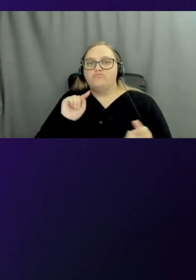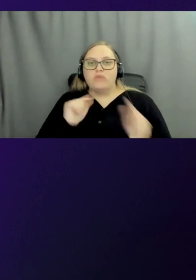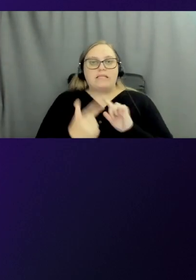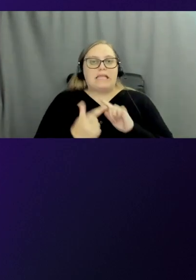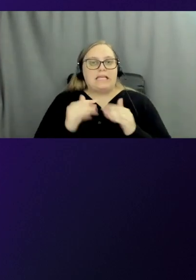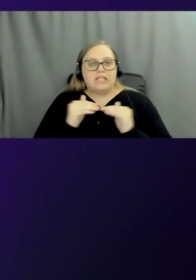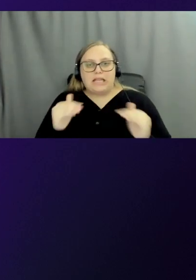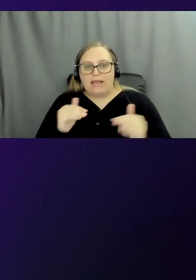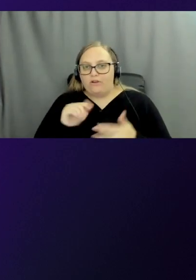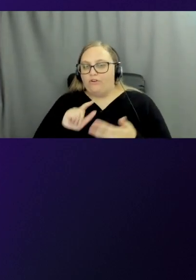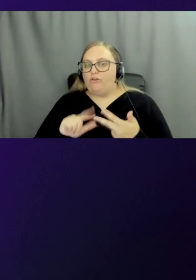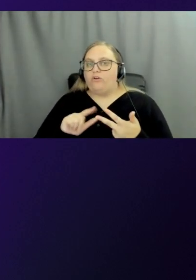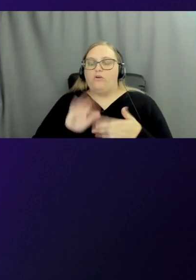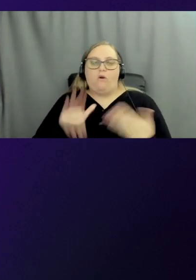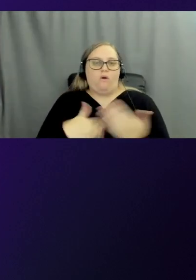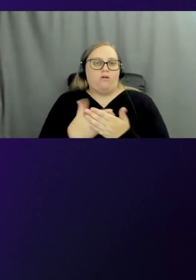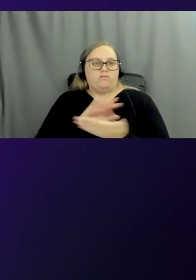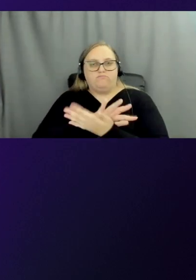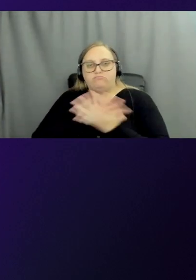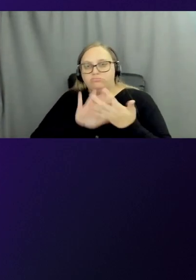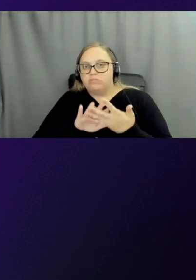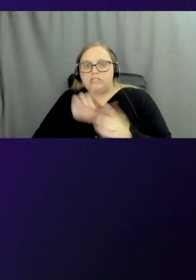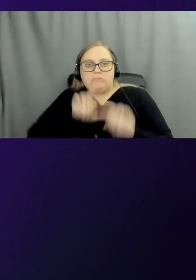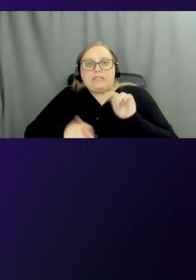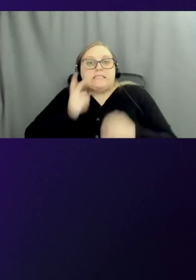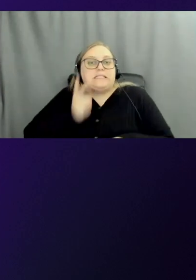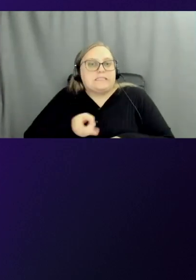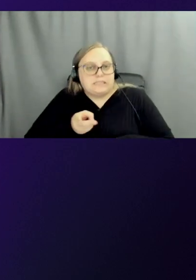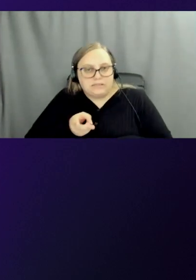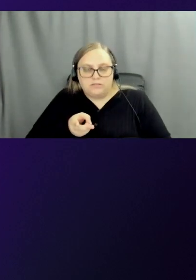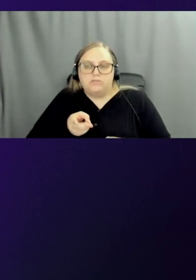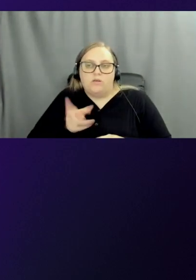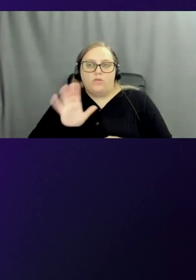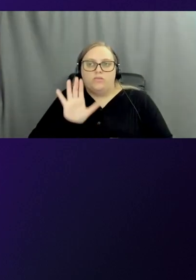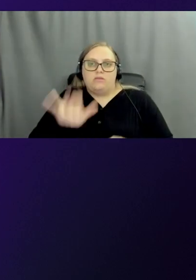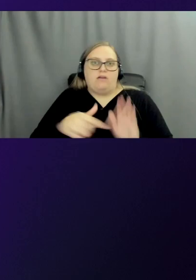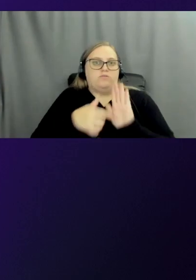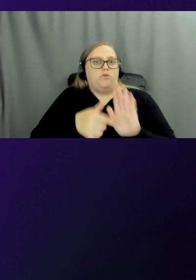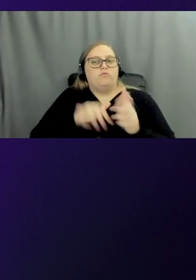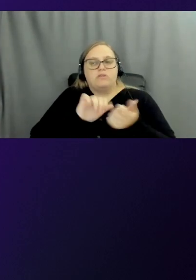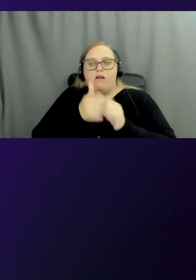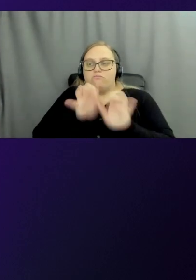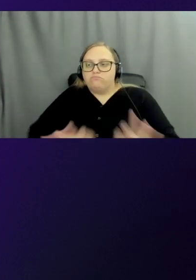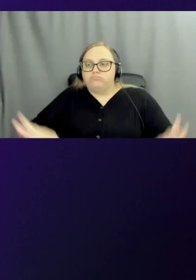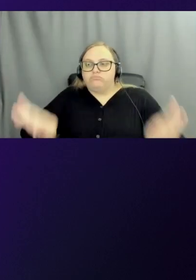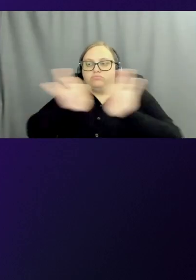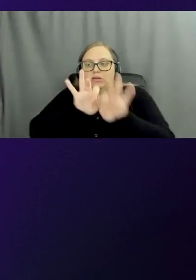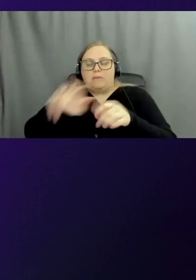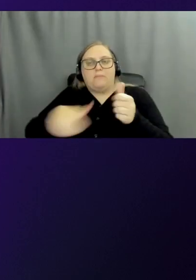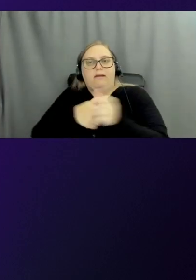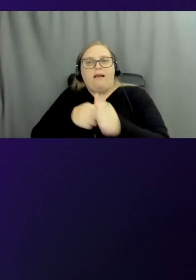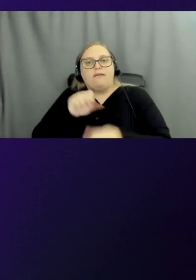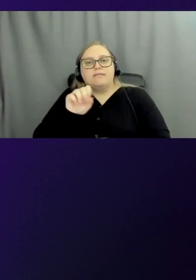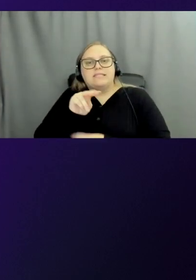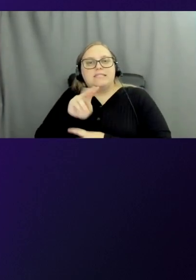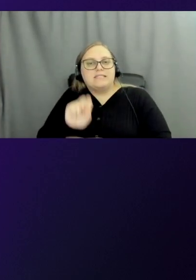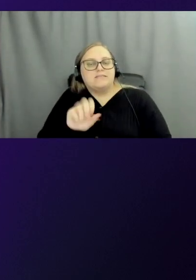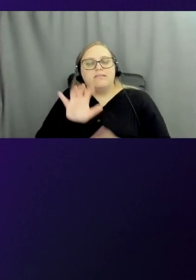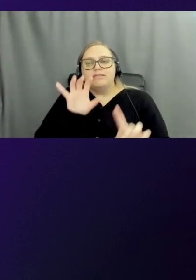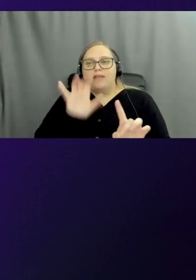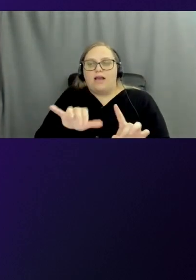and everything. Yep. It's just really kind of, it shows how important that is behind the scenes, and that kind of also ties back into some of the